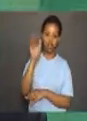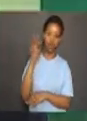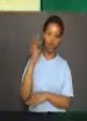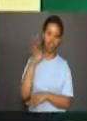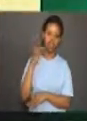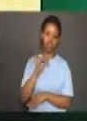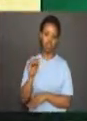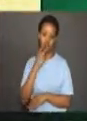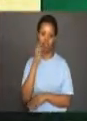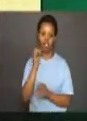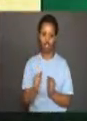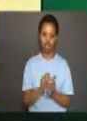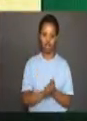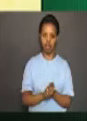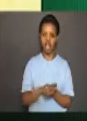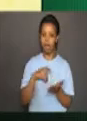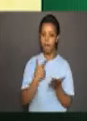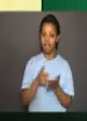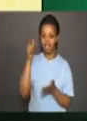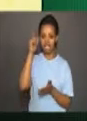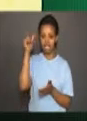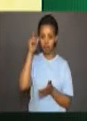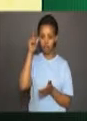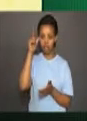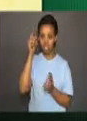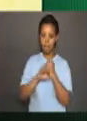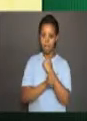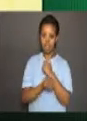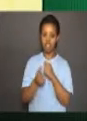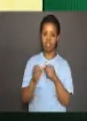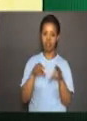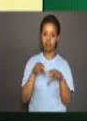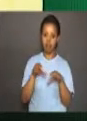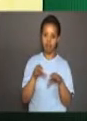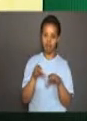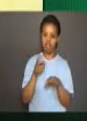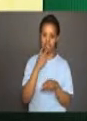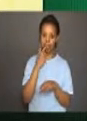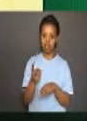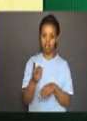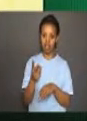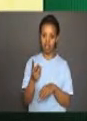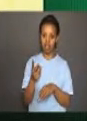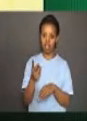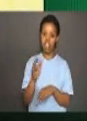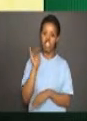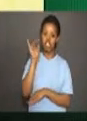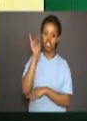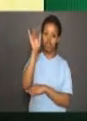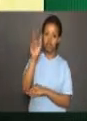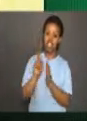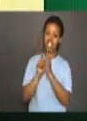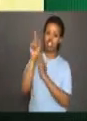giraffe. According to Lamarck, a giraffe that must stretch its neck